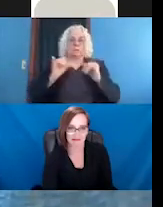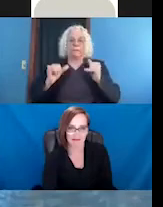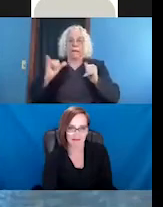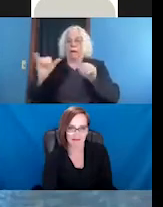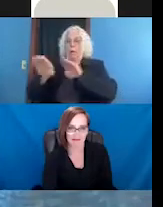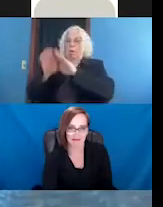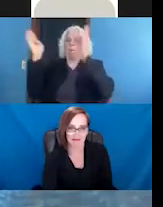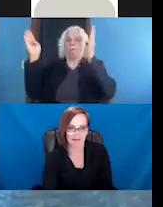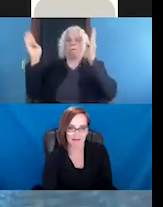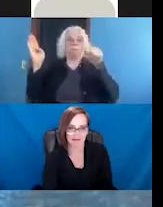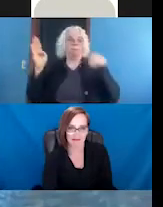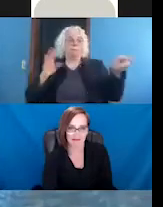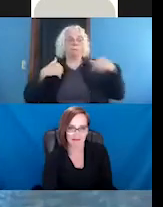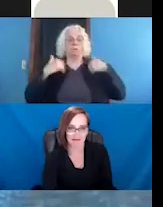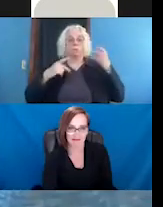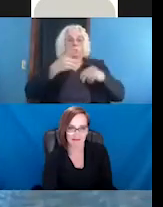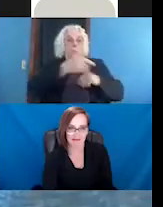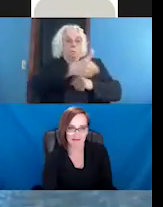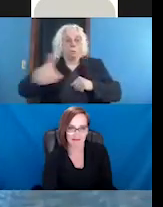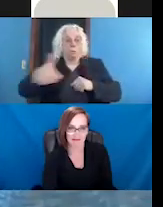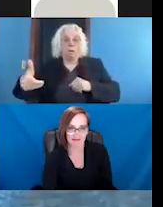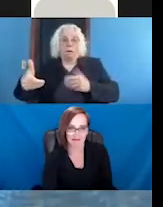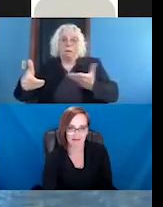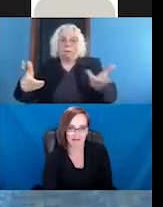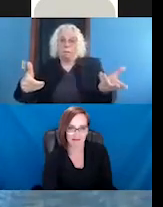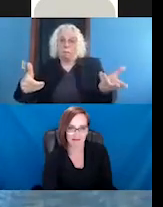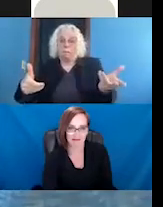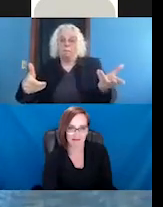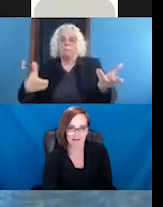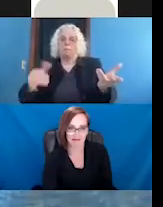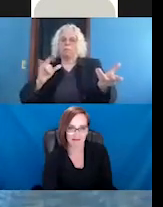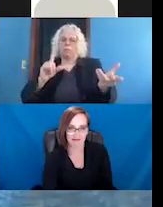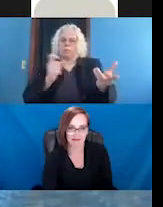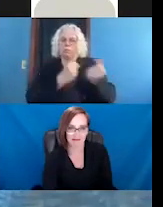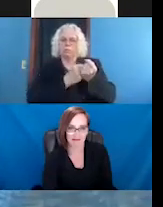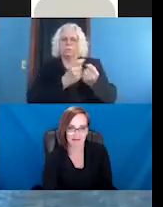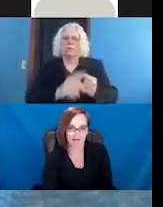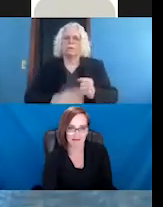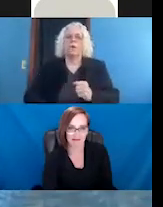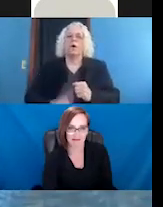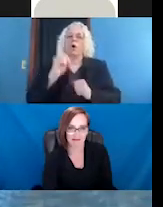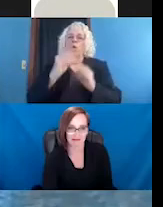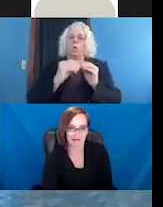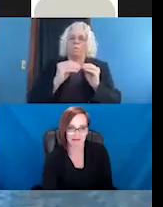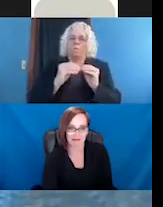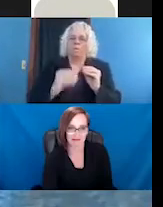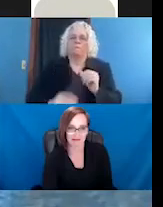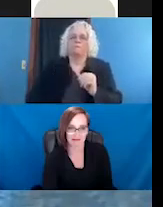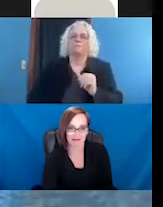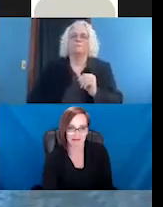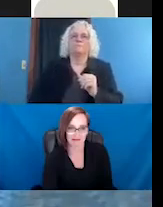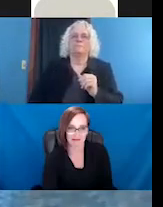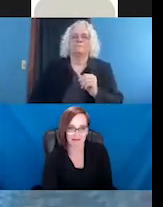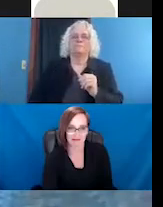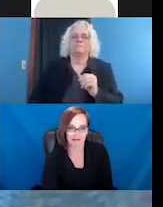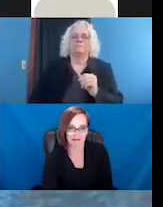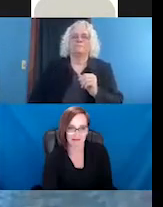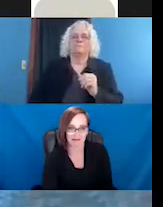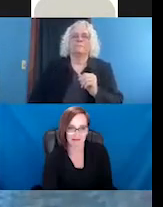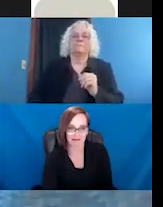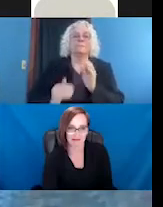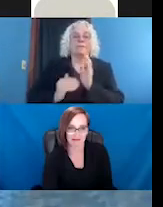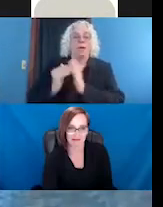to make sure we're supporting our young workers. The other thing I want to mention that I forgot to mention is that one of the overlooked